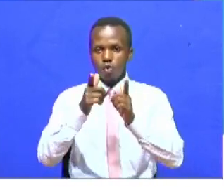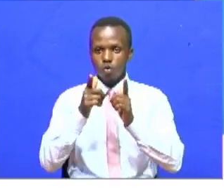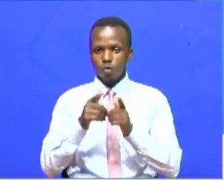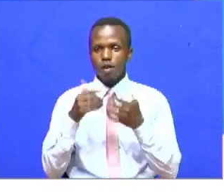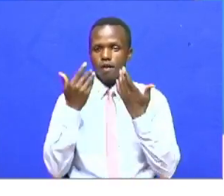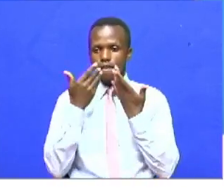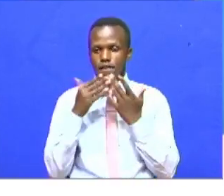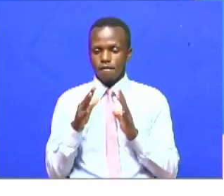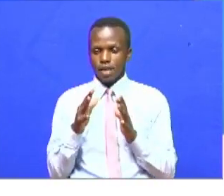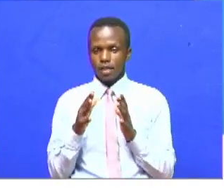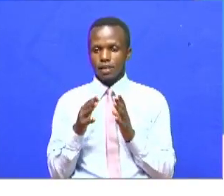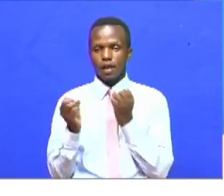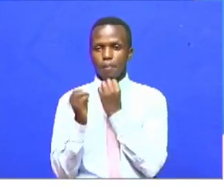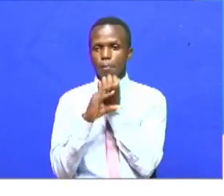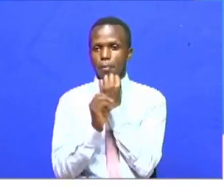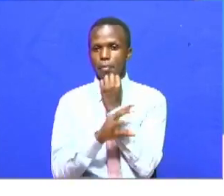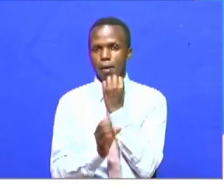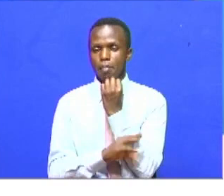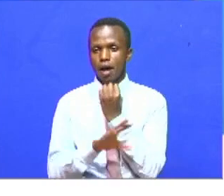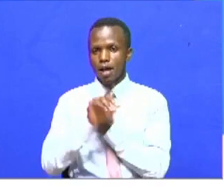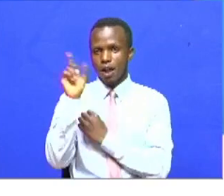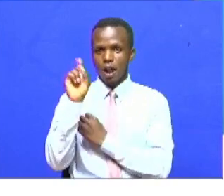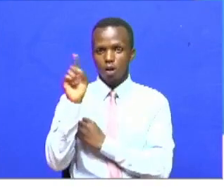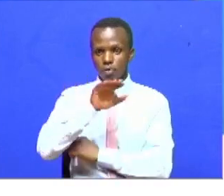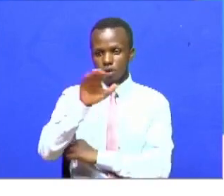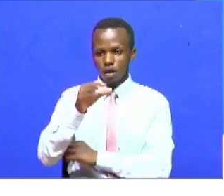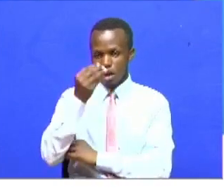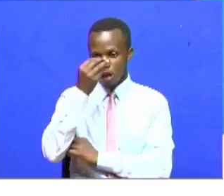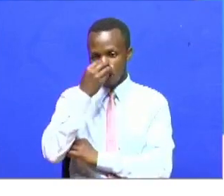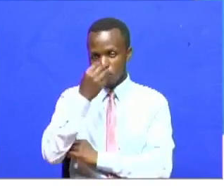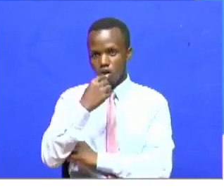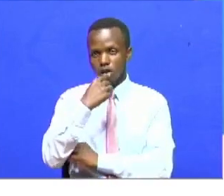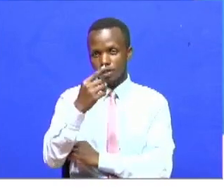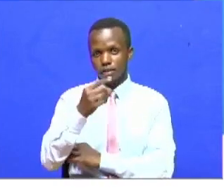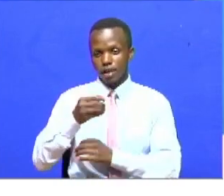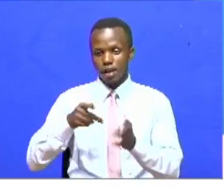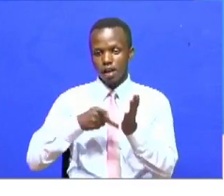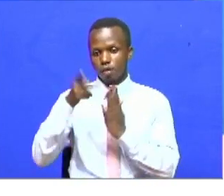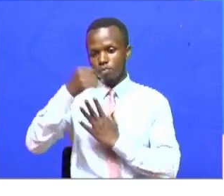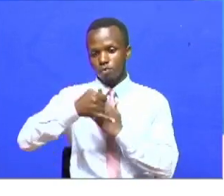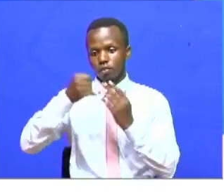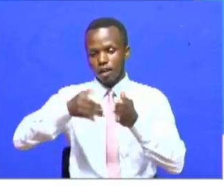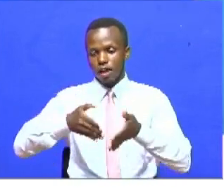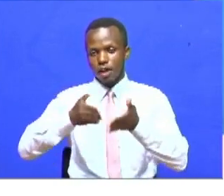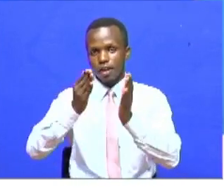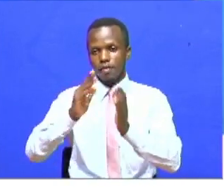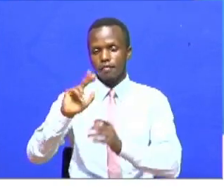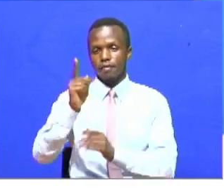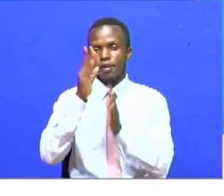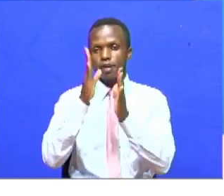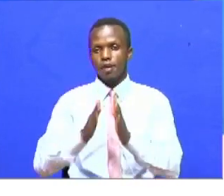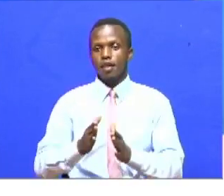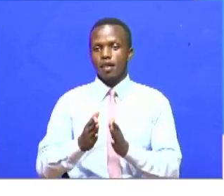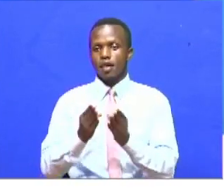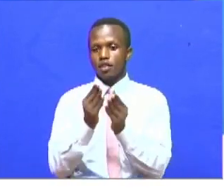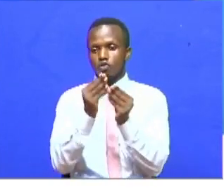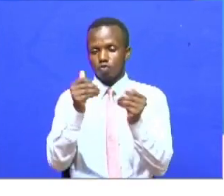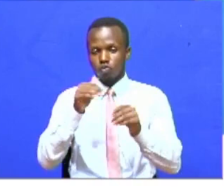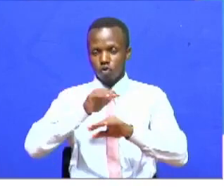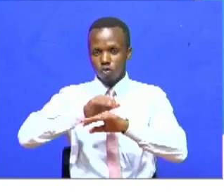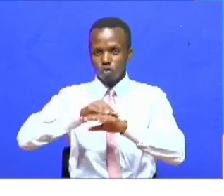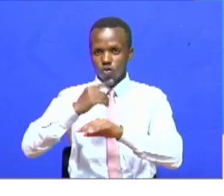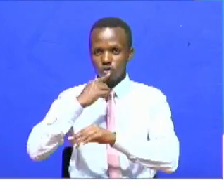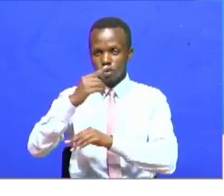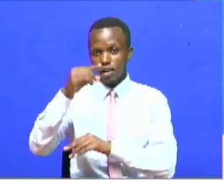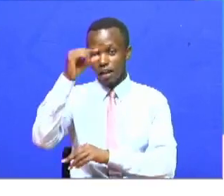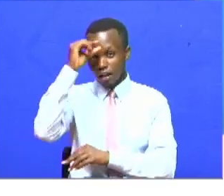Nairobi metropolitan. The president said the project will give Kenyans affordable and reliable transport solutions. He said the